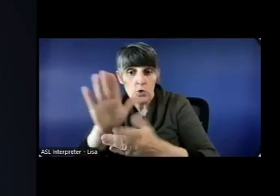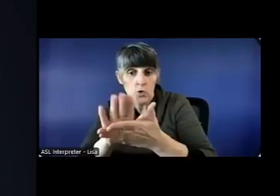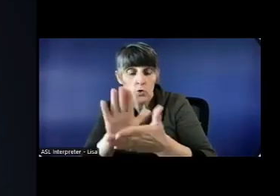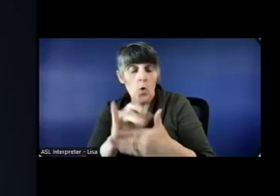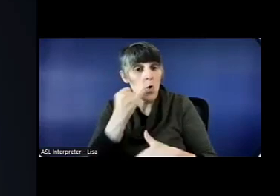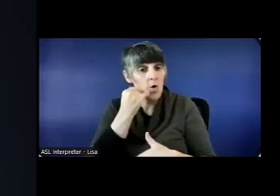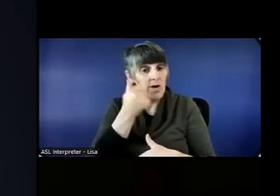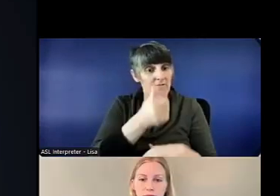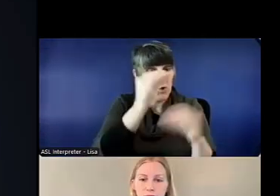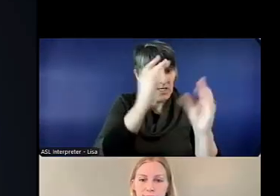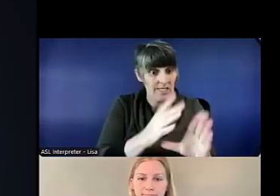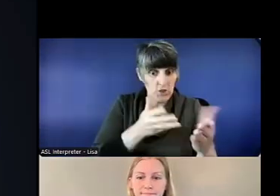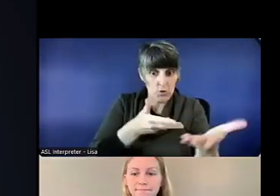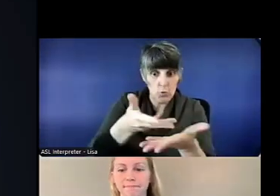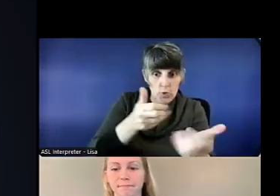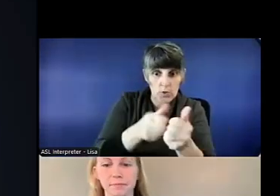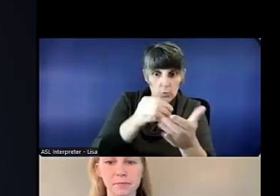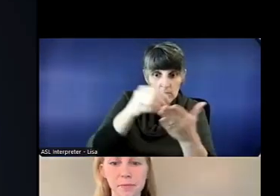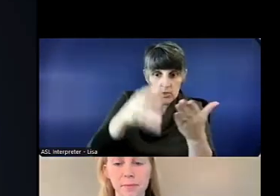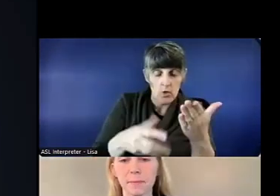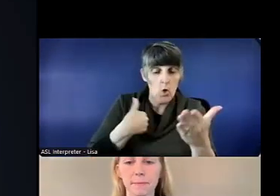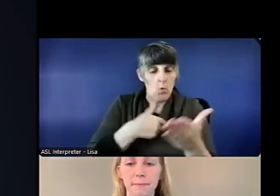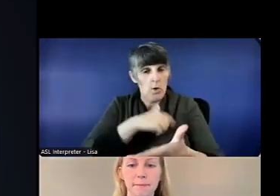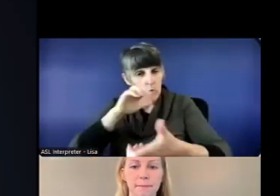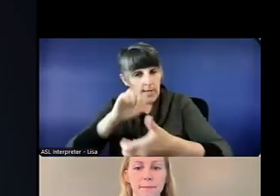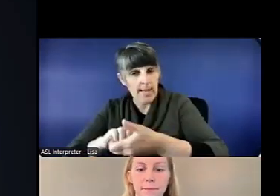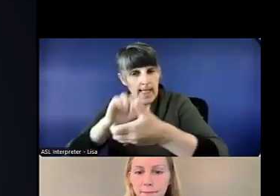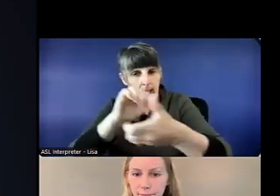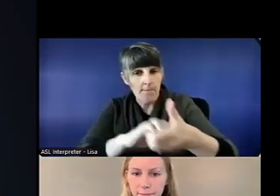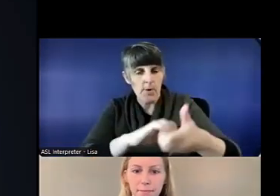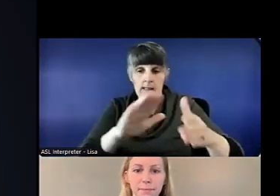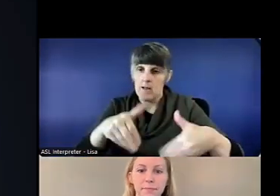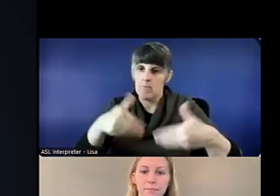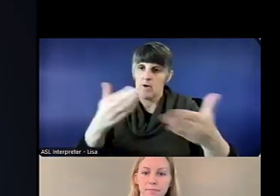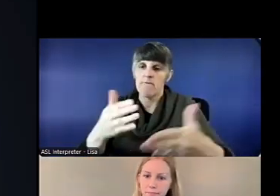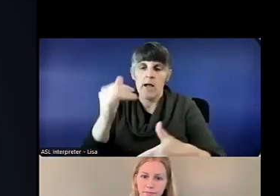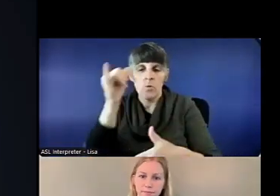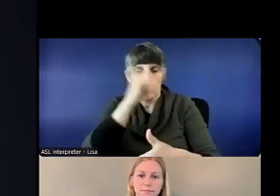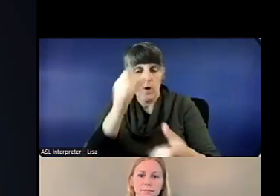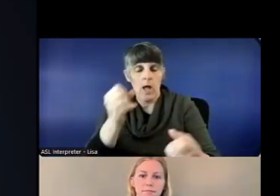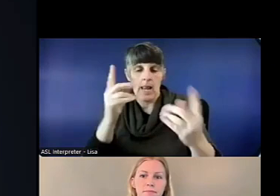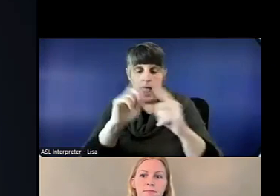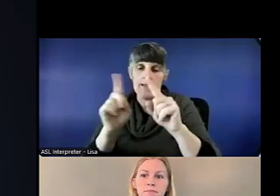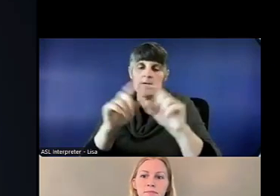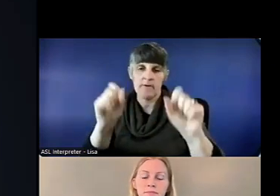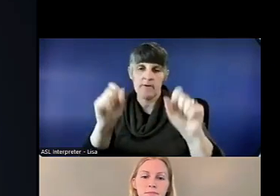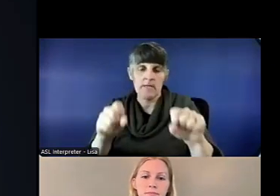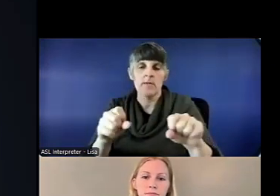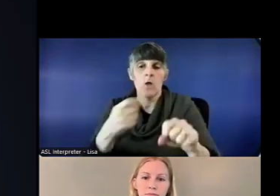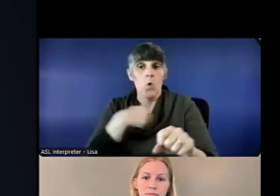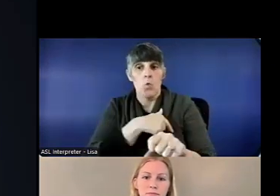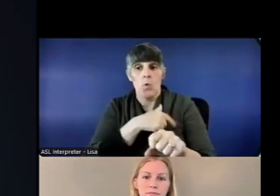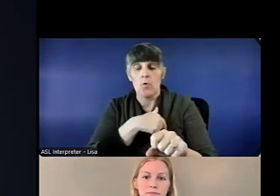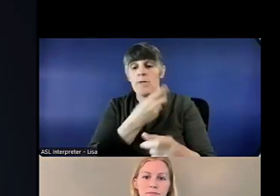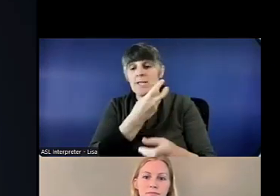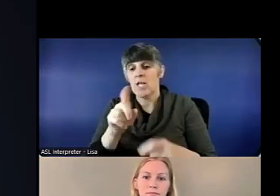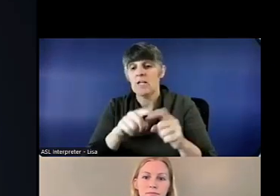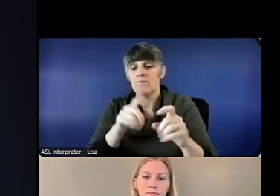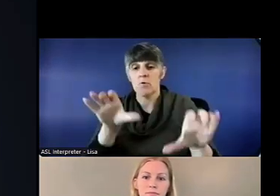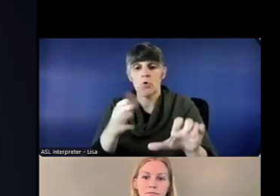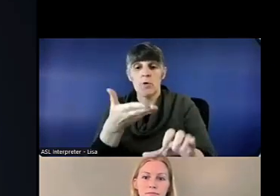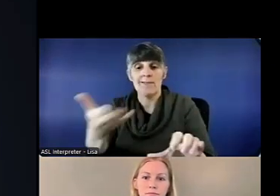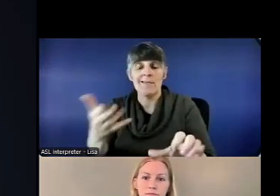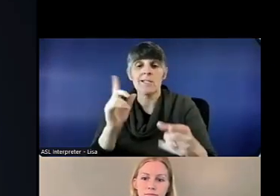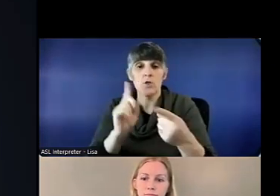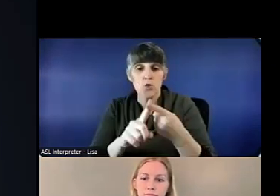a teacher working with a student, when we collaborate, we open a tremendous door to possibilities. When we move from doing things